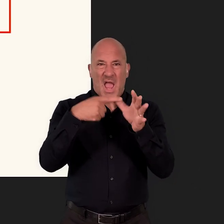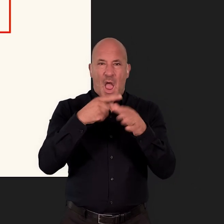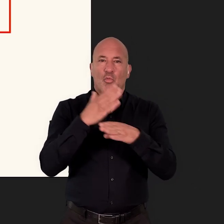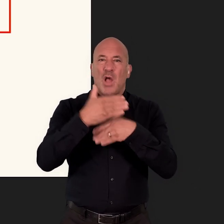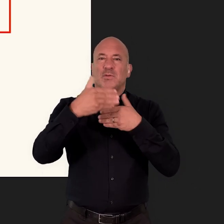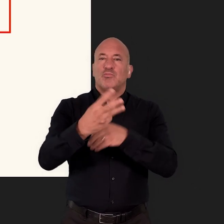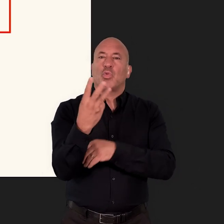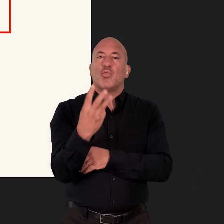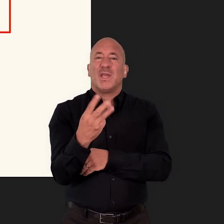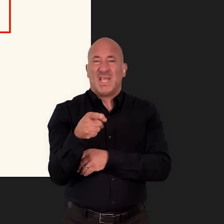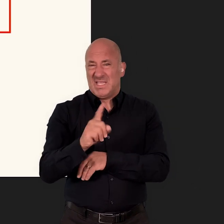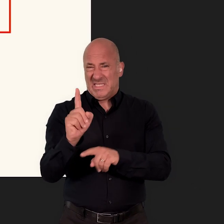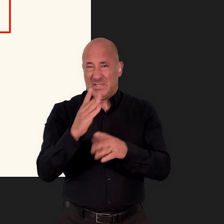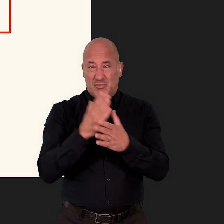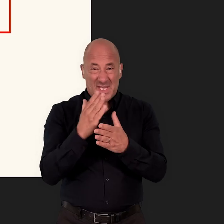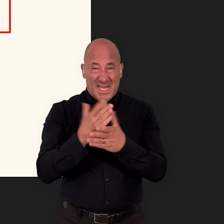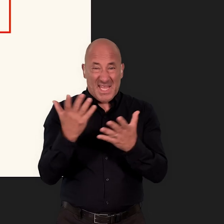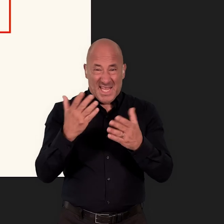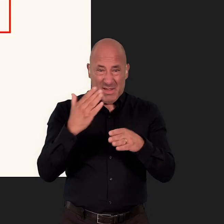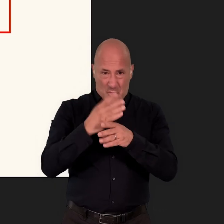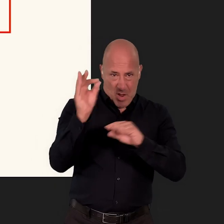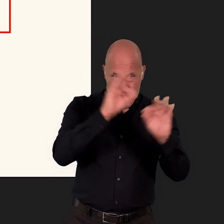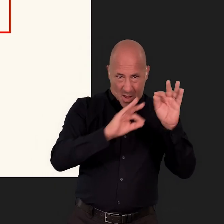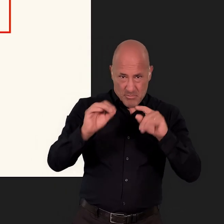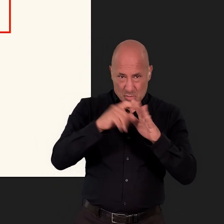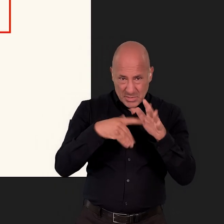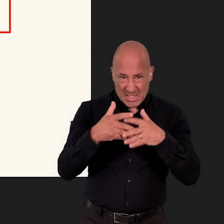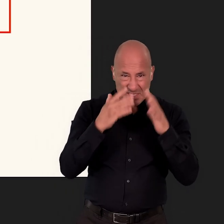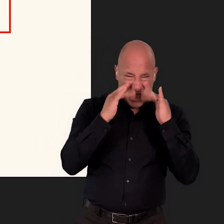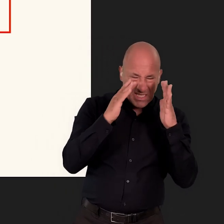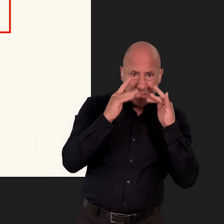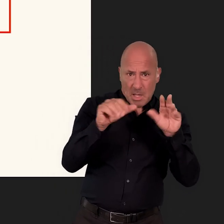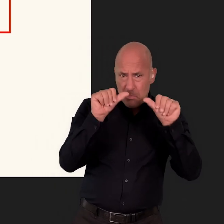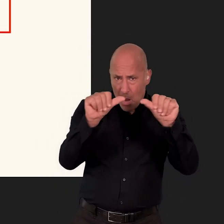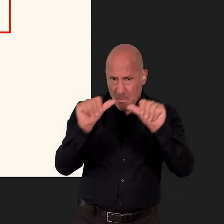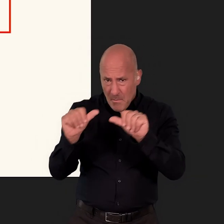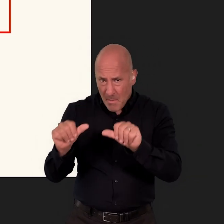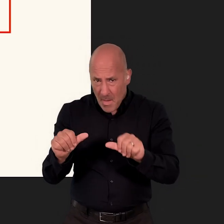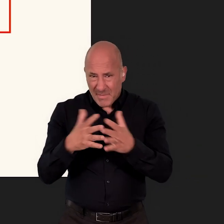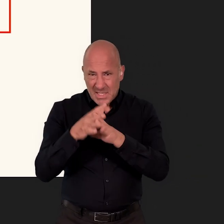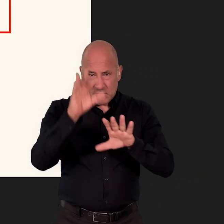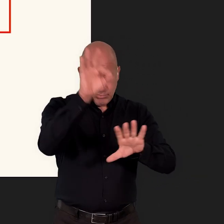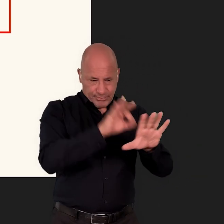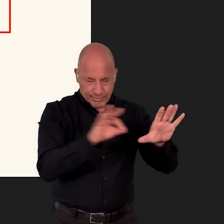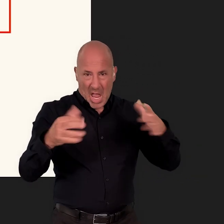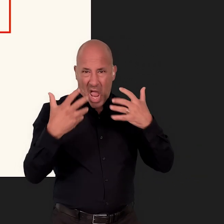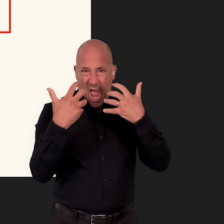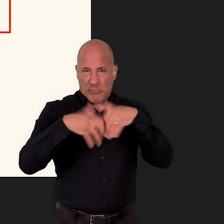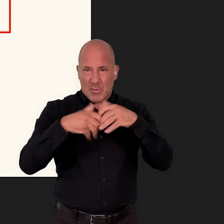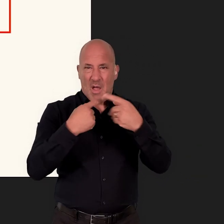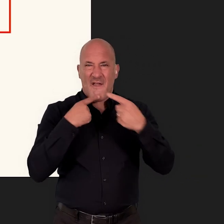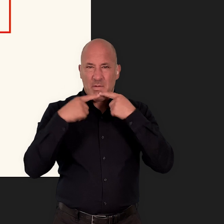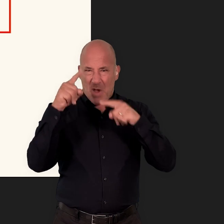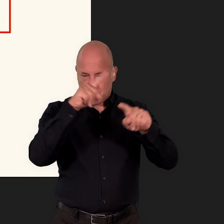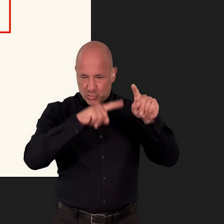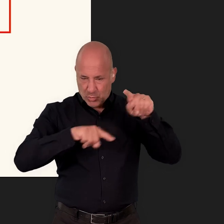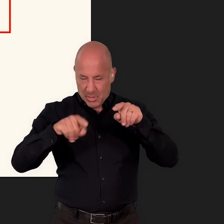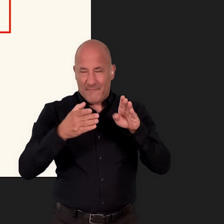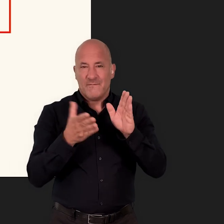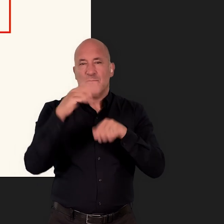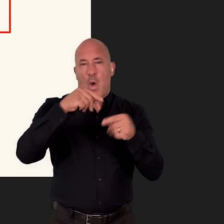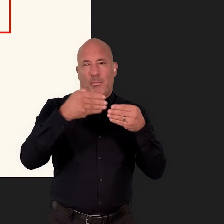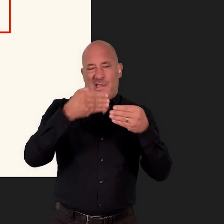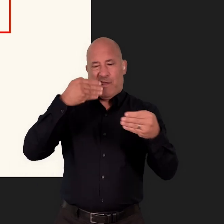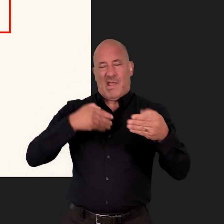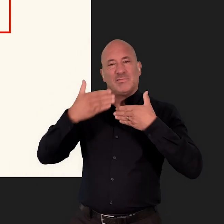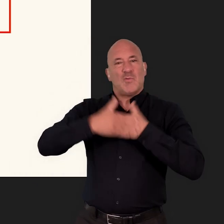REBA Work Stage 3 is fundamentally about testing and validating the work done on the project so far, to make sure that